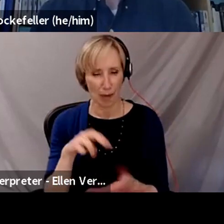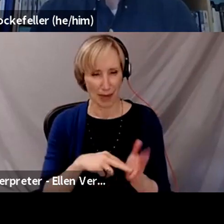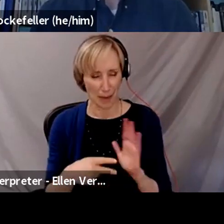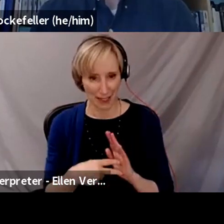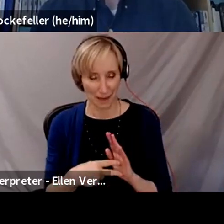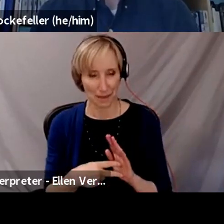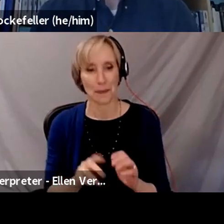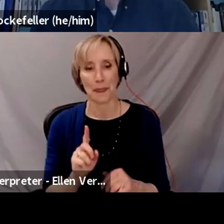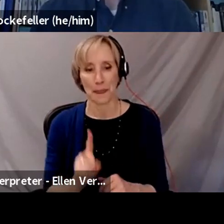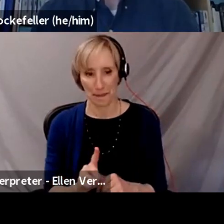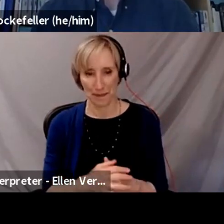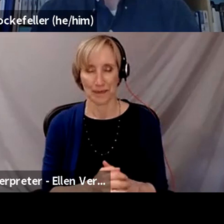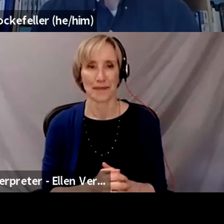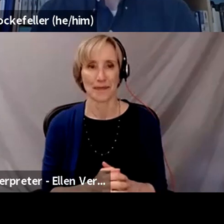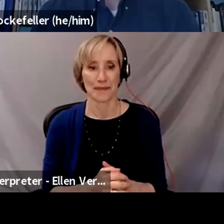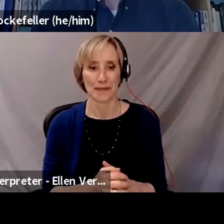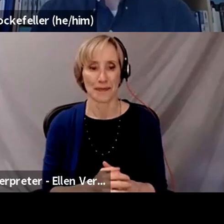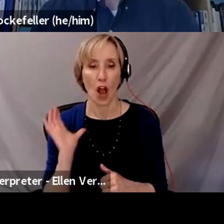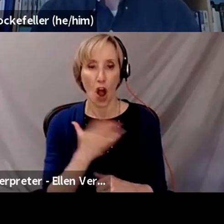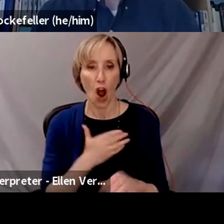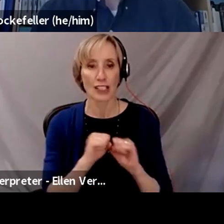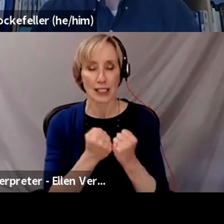views it as criminal for us to exist,